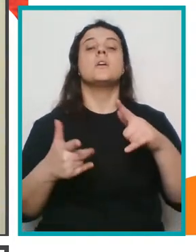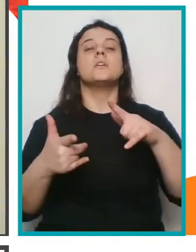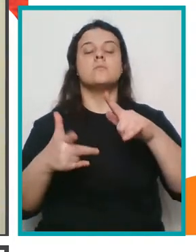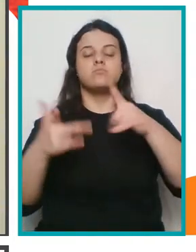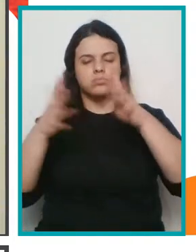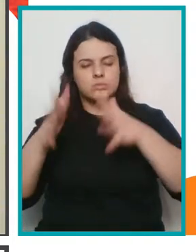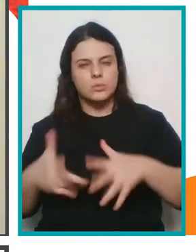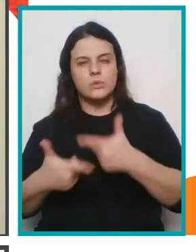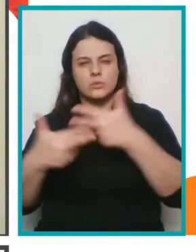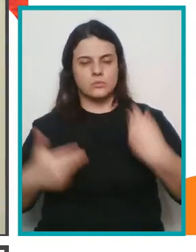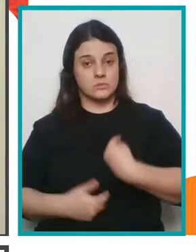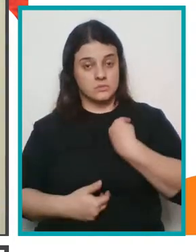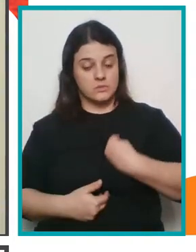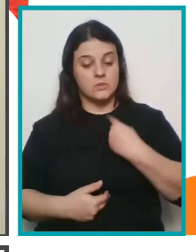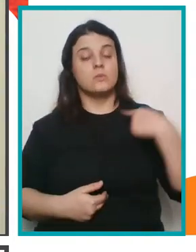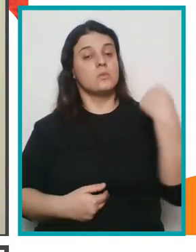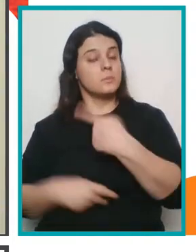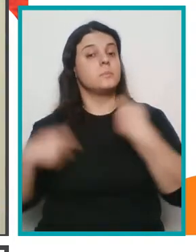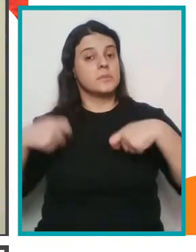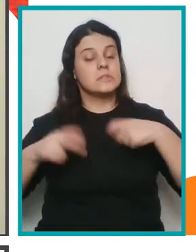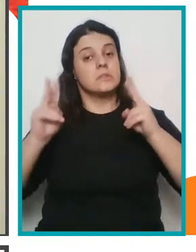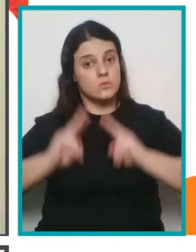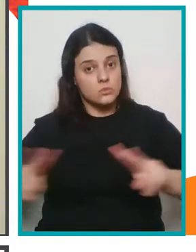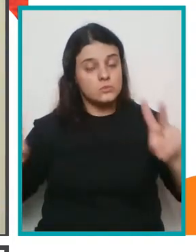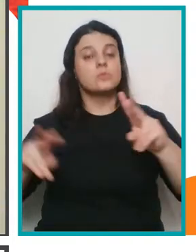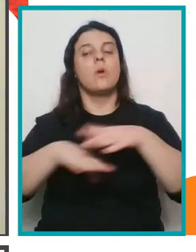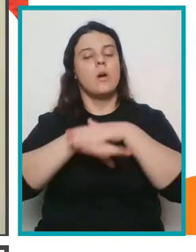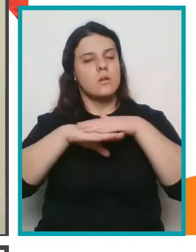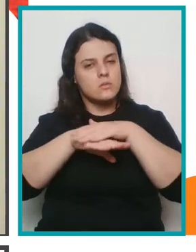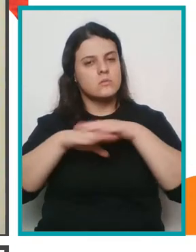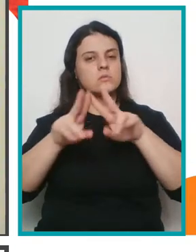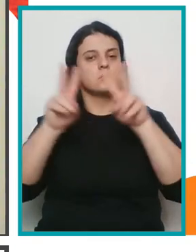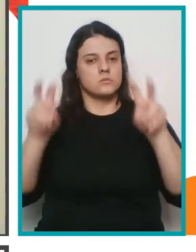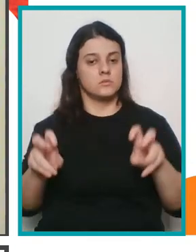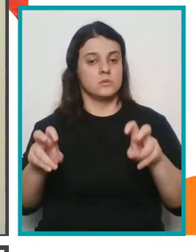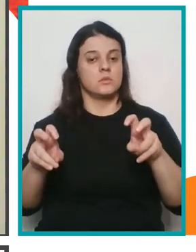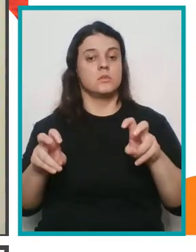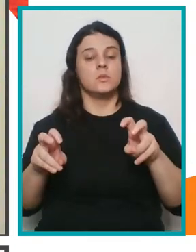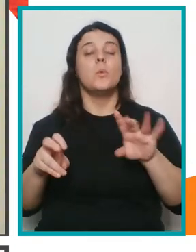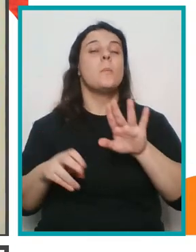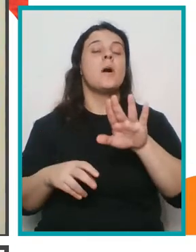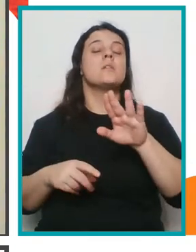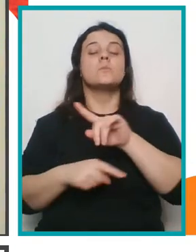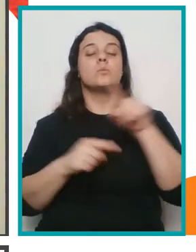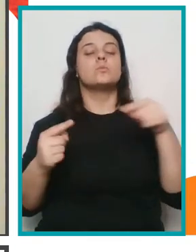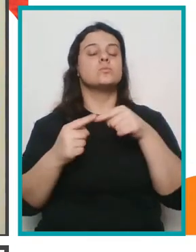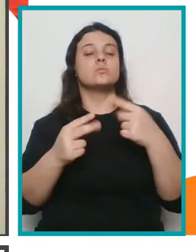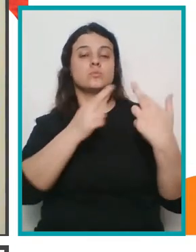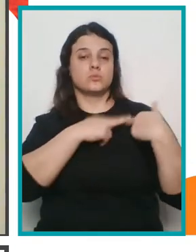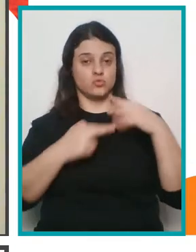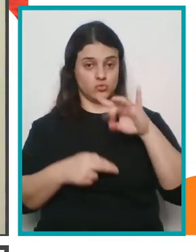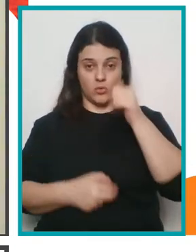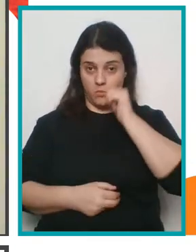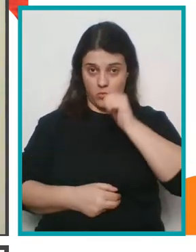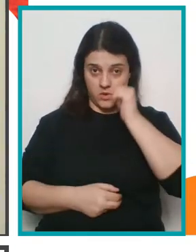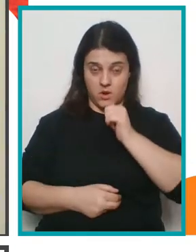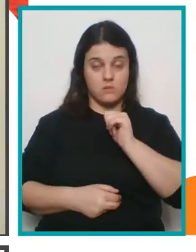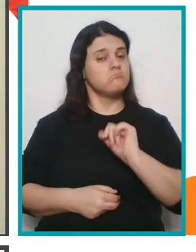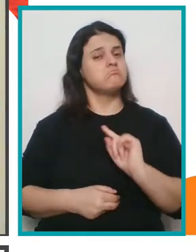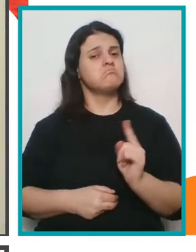part. Many times society loves to put every responsibility on the